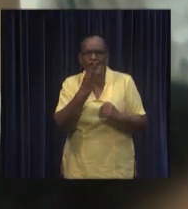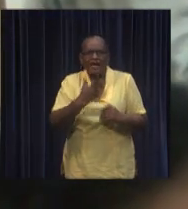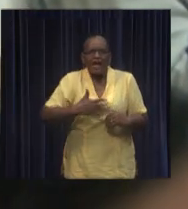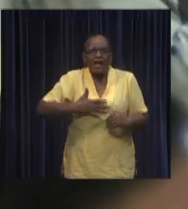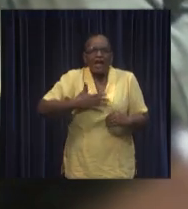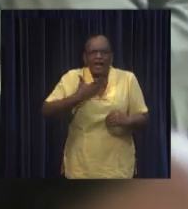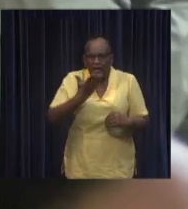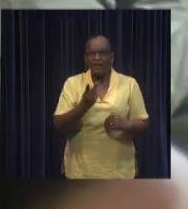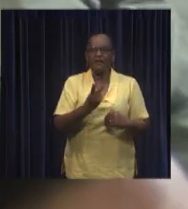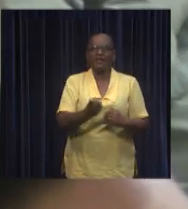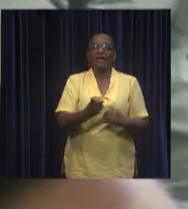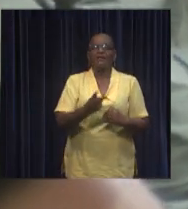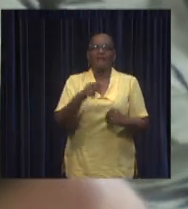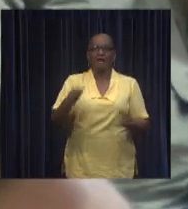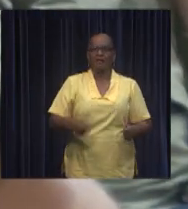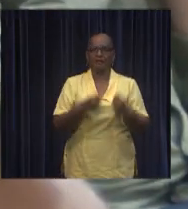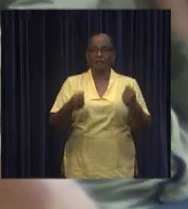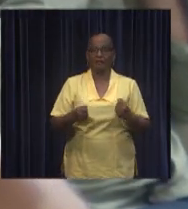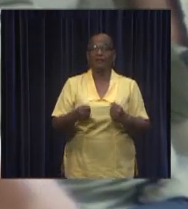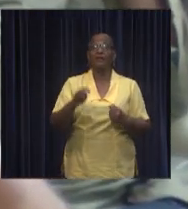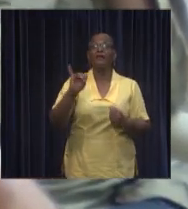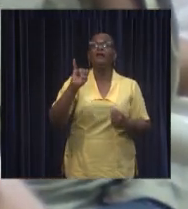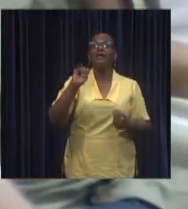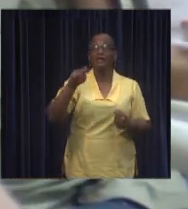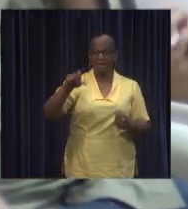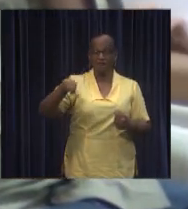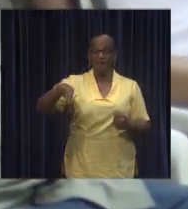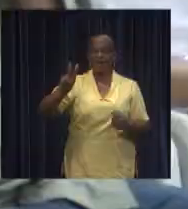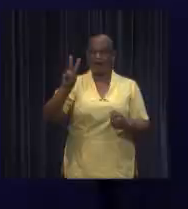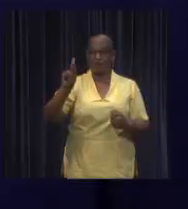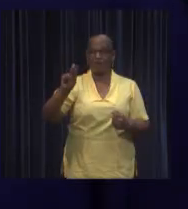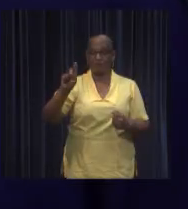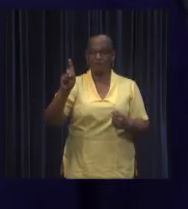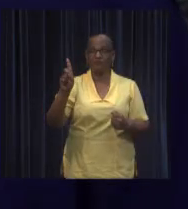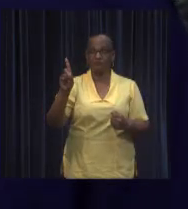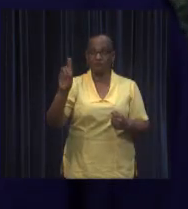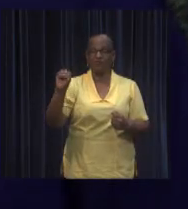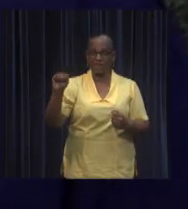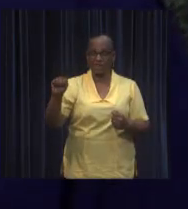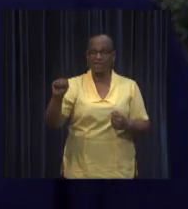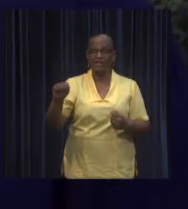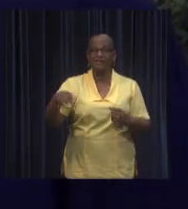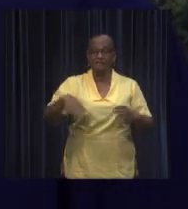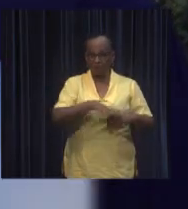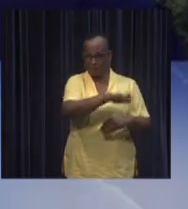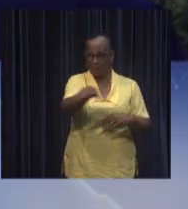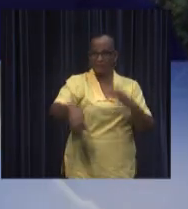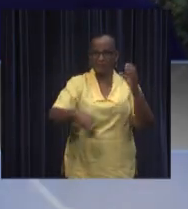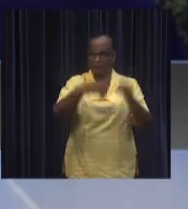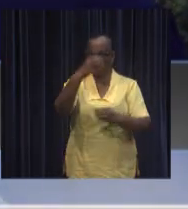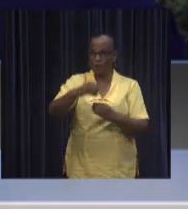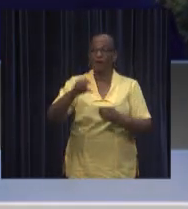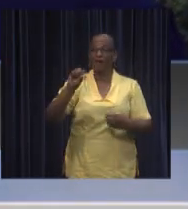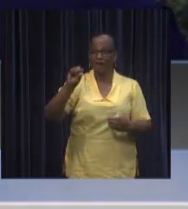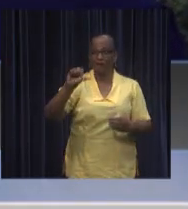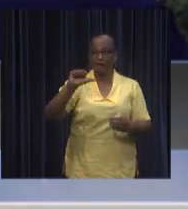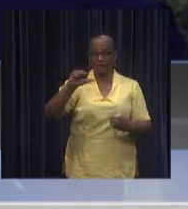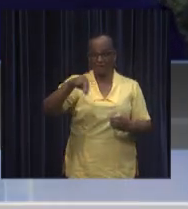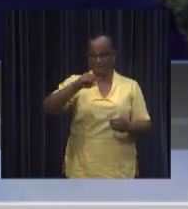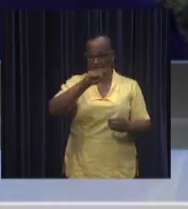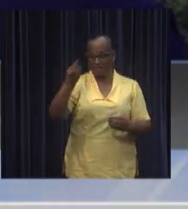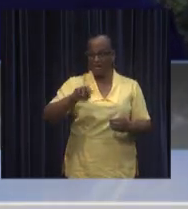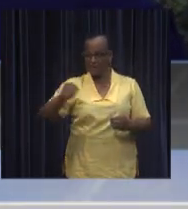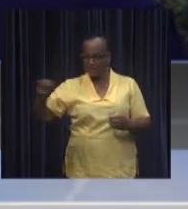that the locals were eagerly awaiting this training. Chief Ifna Frede indicated that the